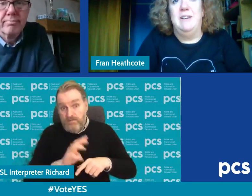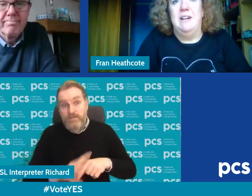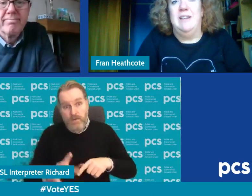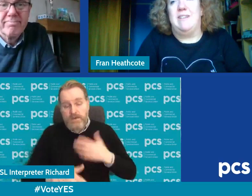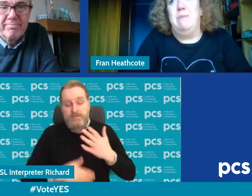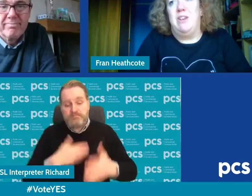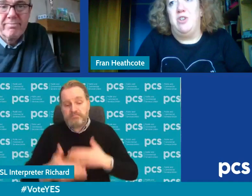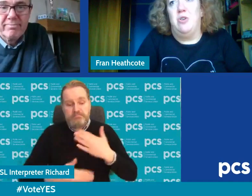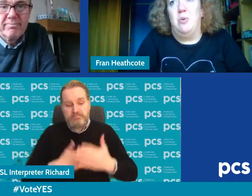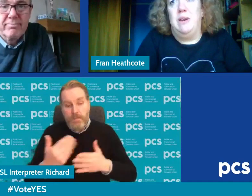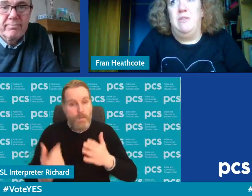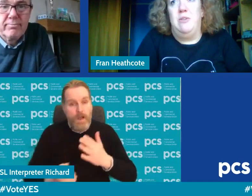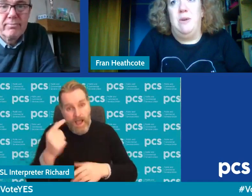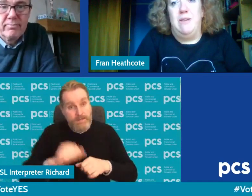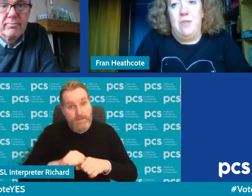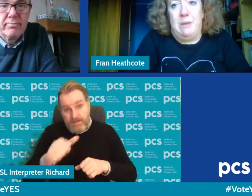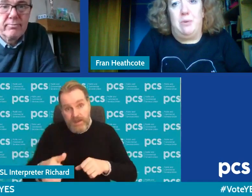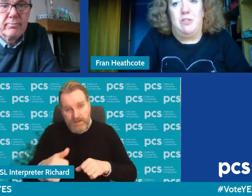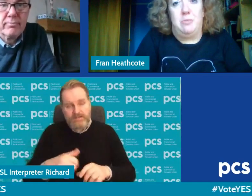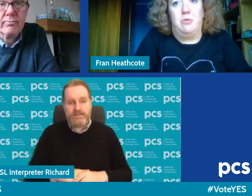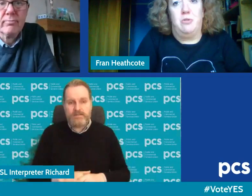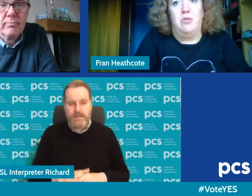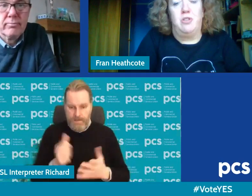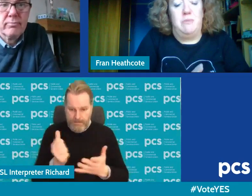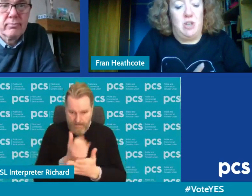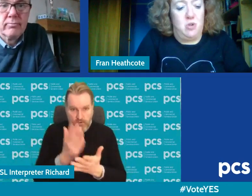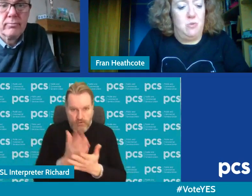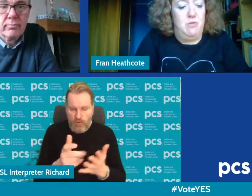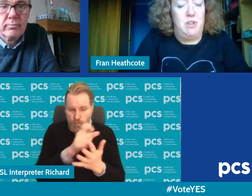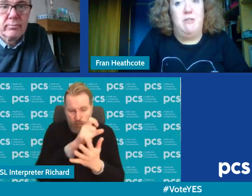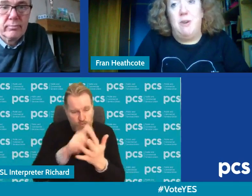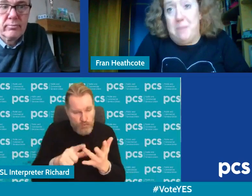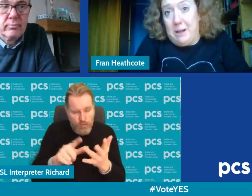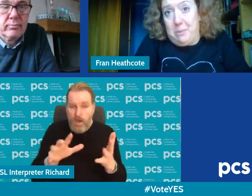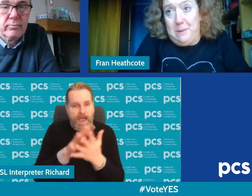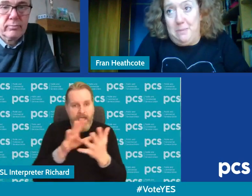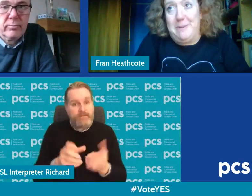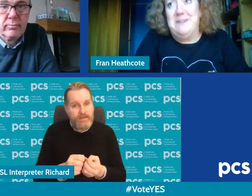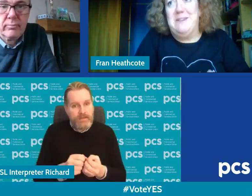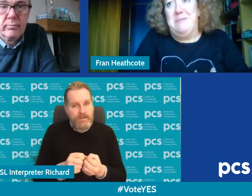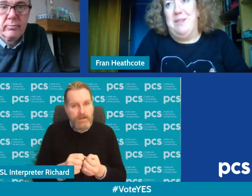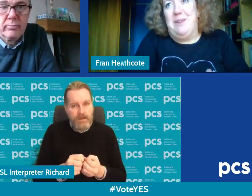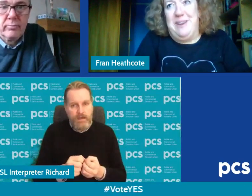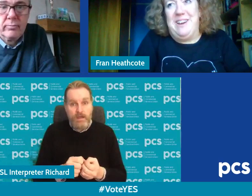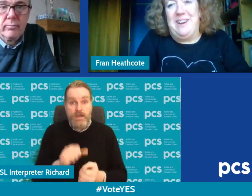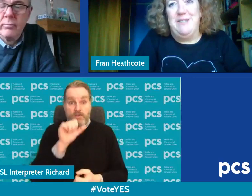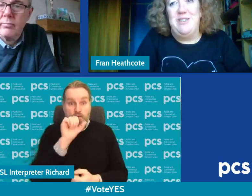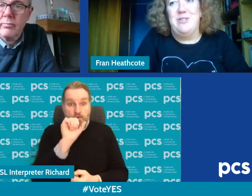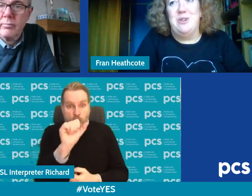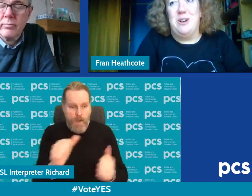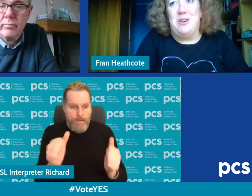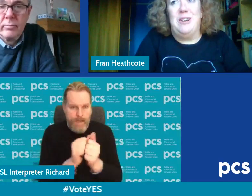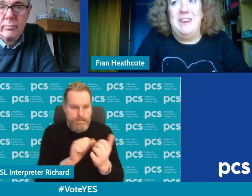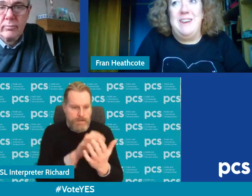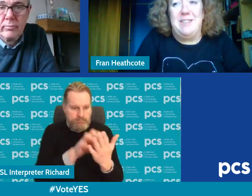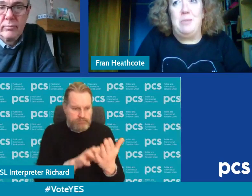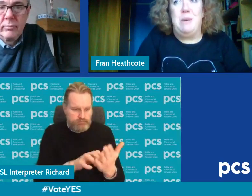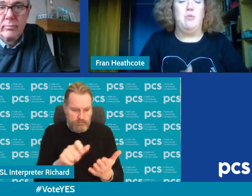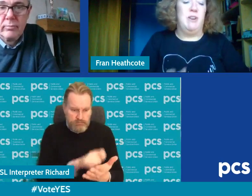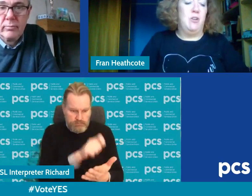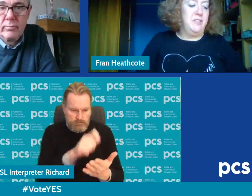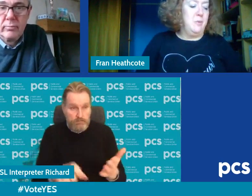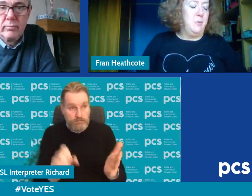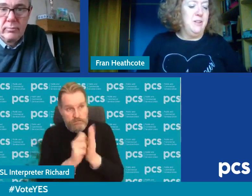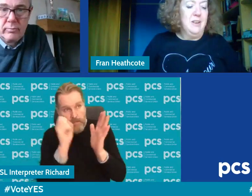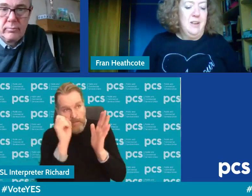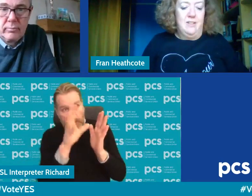So let's make sure we do everything possible to not just make sure we return our own ballot paper, but that we encourage all our colleagues and the people